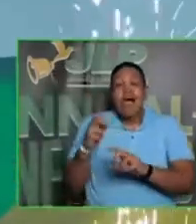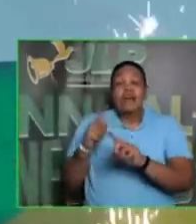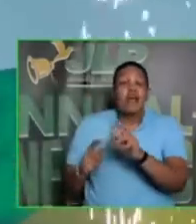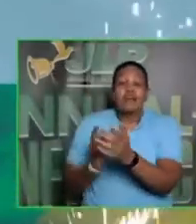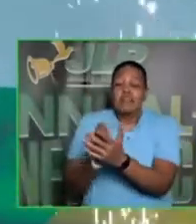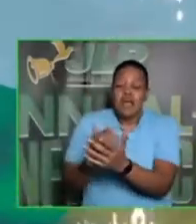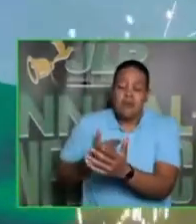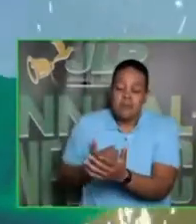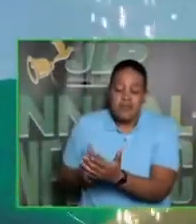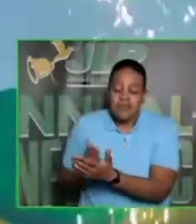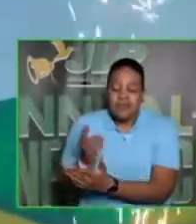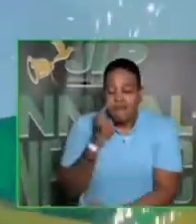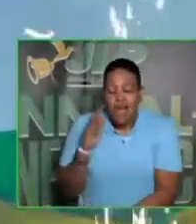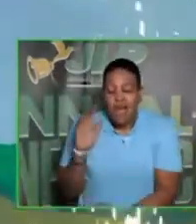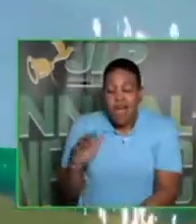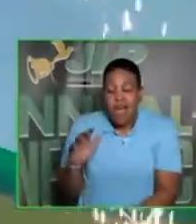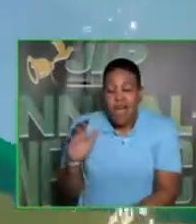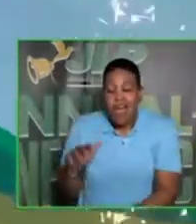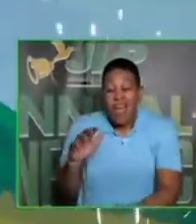me